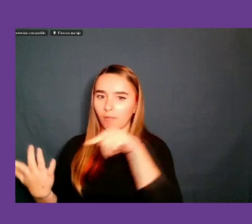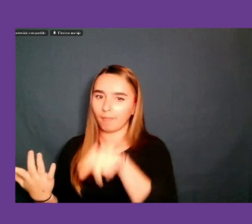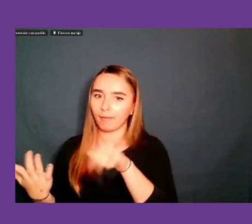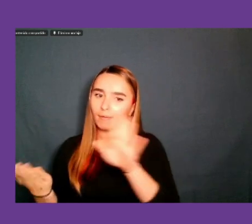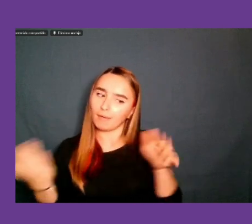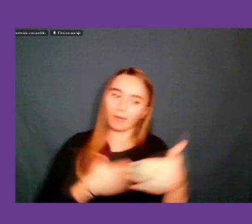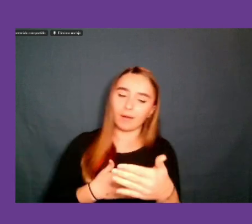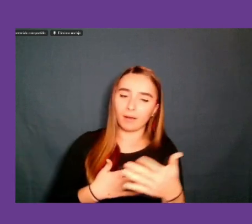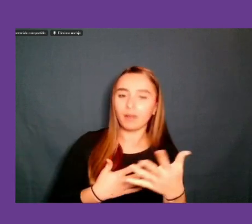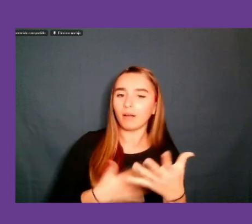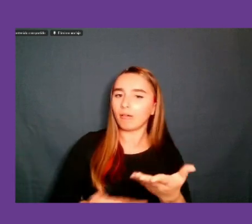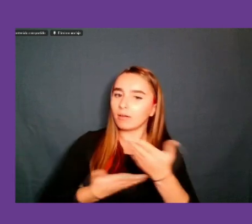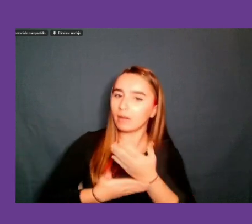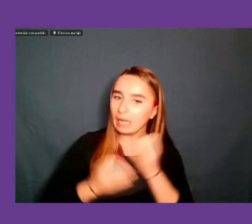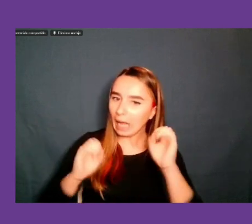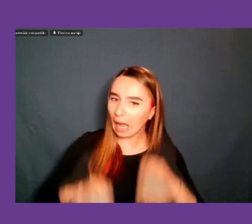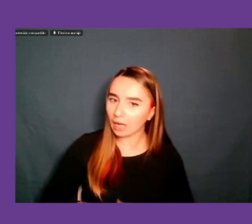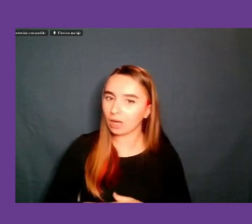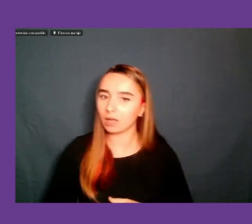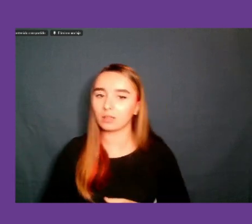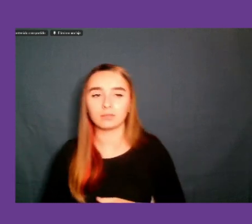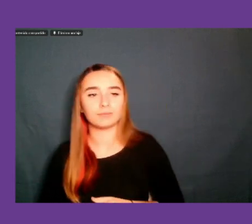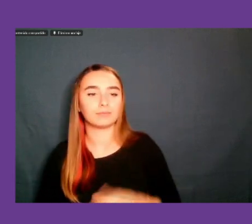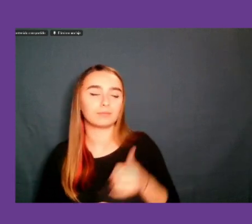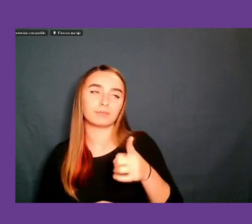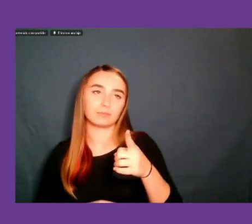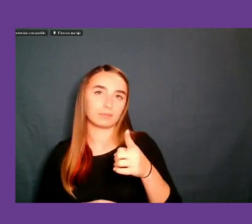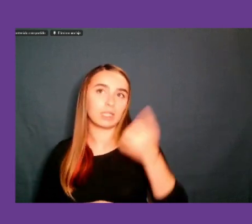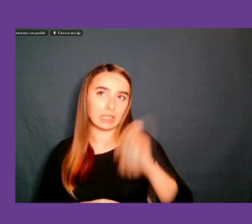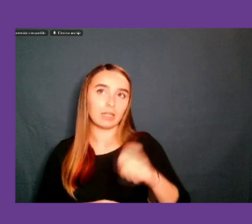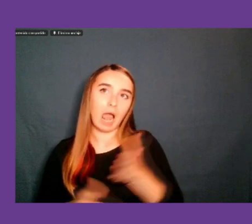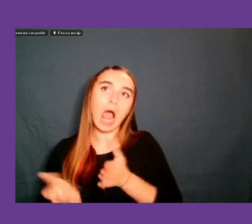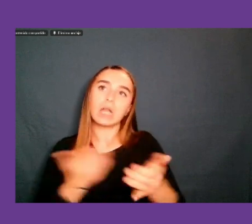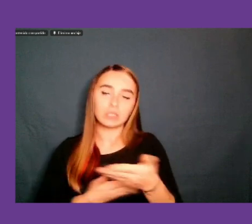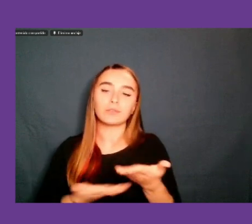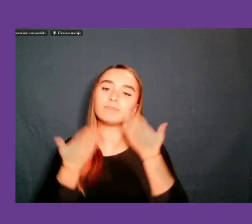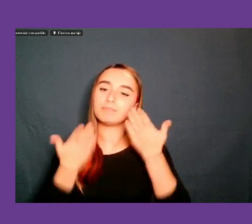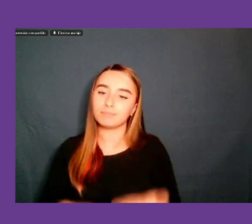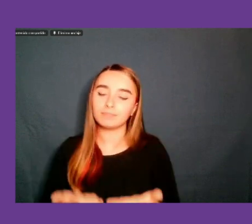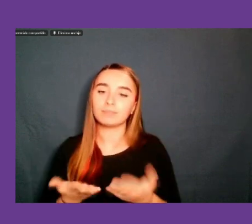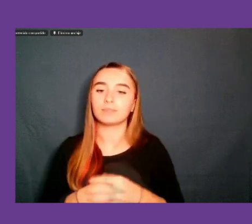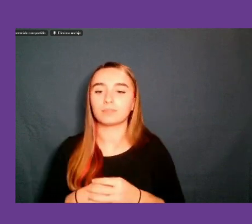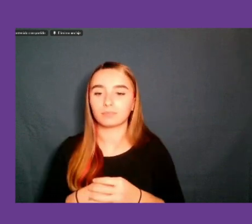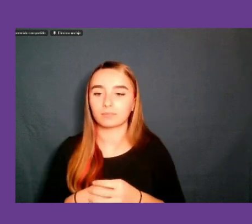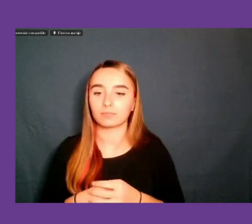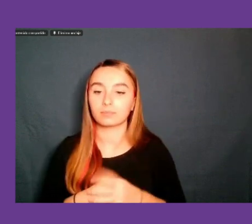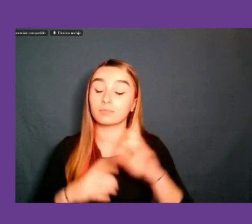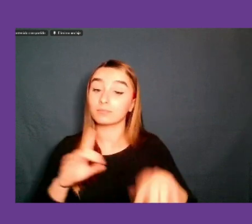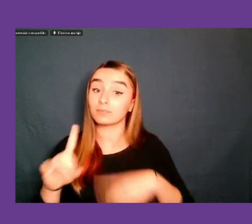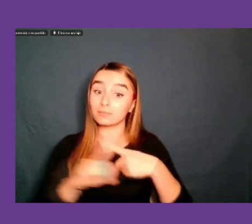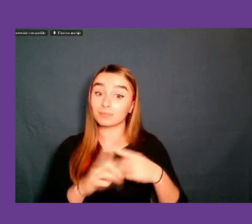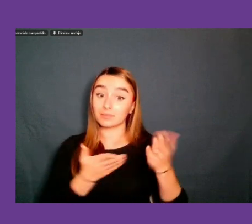provide an alternative? They should provide an alternative, and the Act foresees that the support services